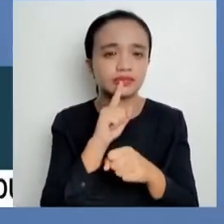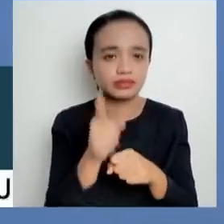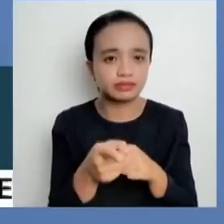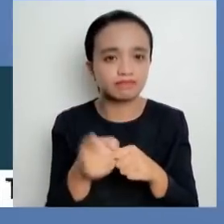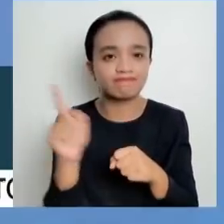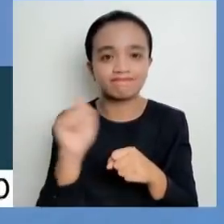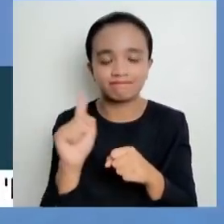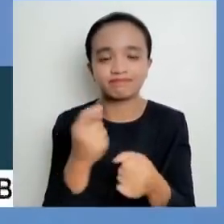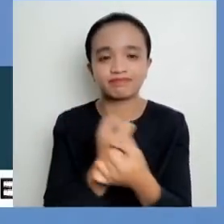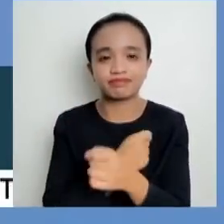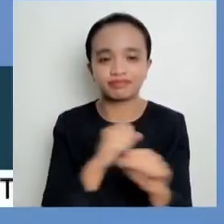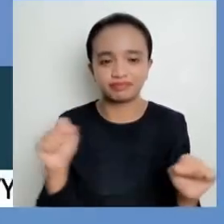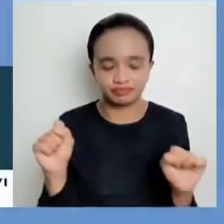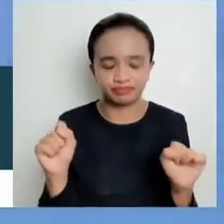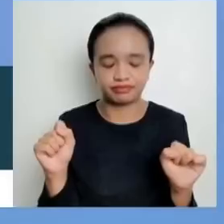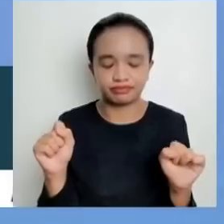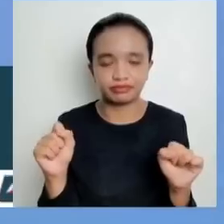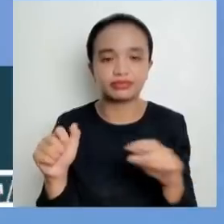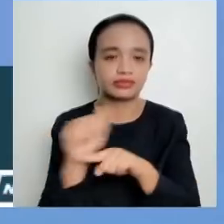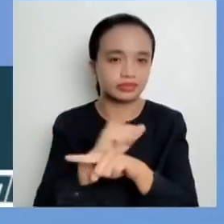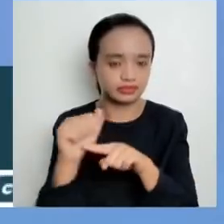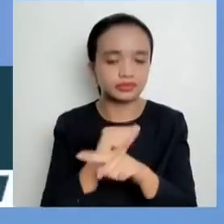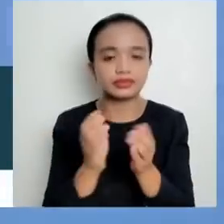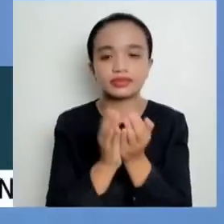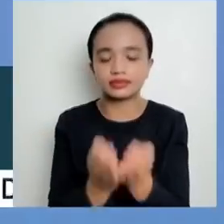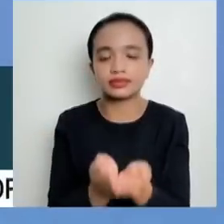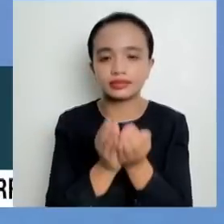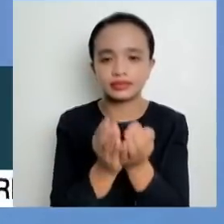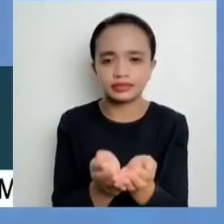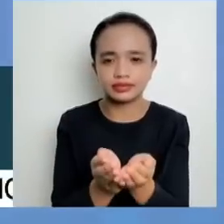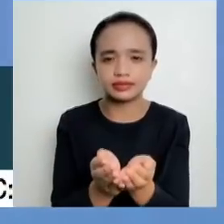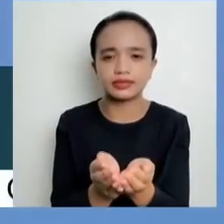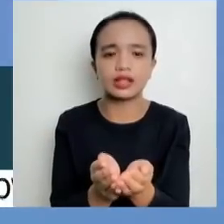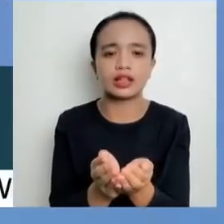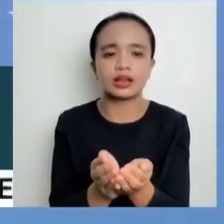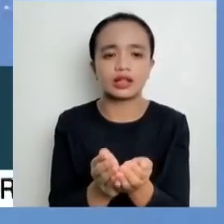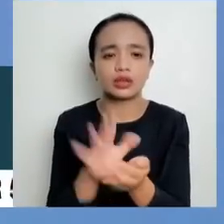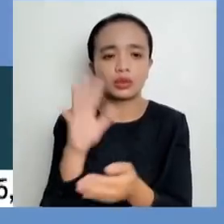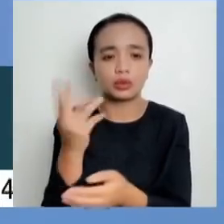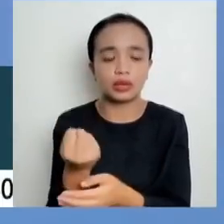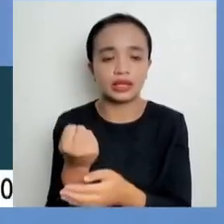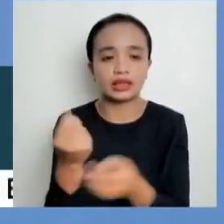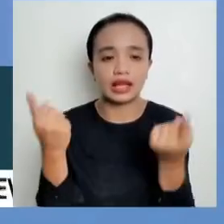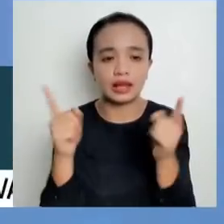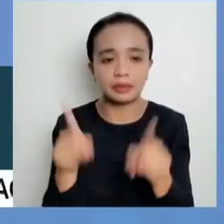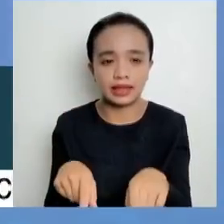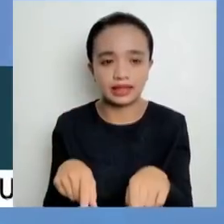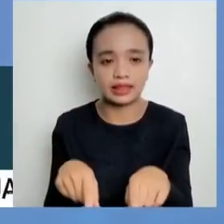through maritime exercises. The IPE will be held in August this year.